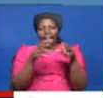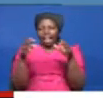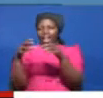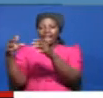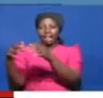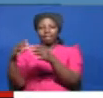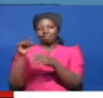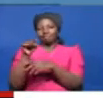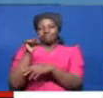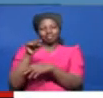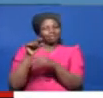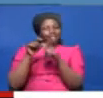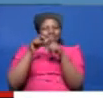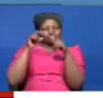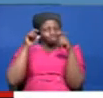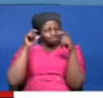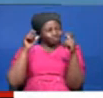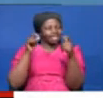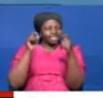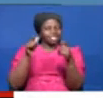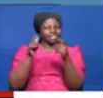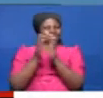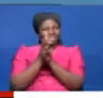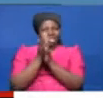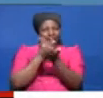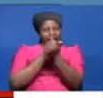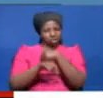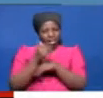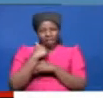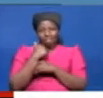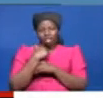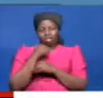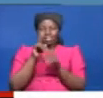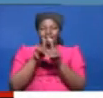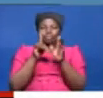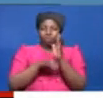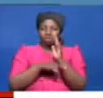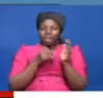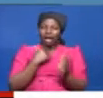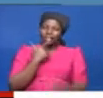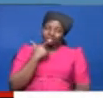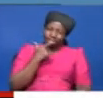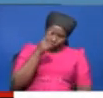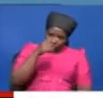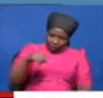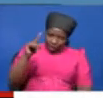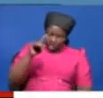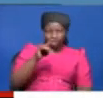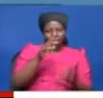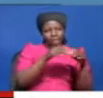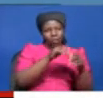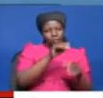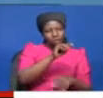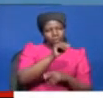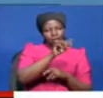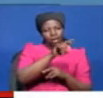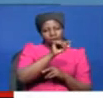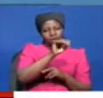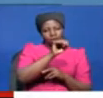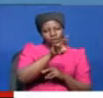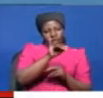role. And just the way you've actually rightfully put it there, the clans in Vihiga, the Maragoli, the Tiriki, it